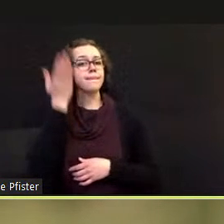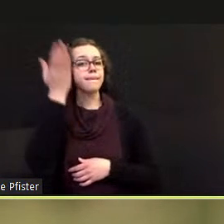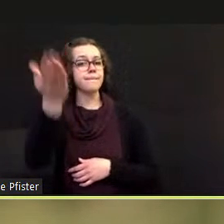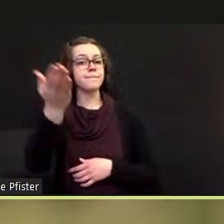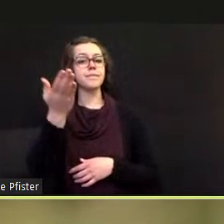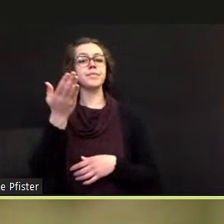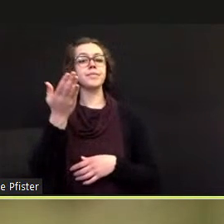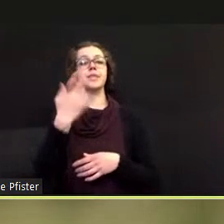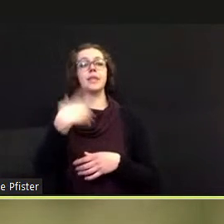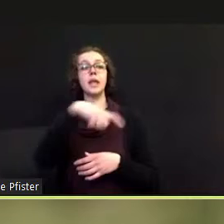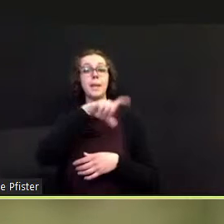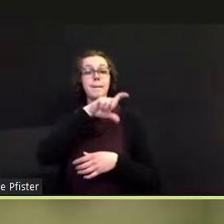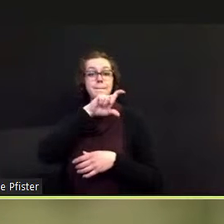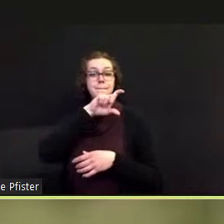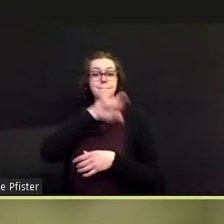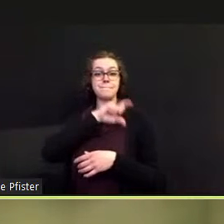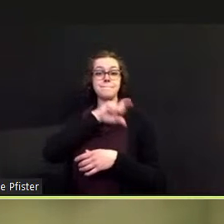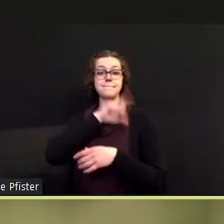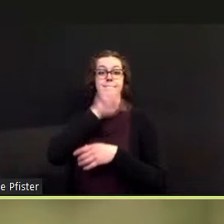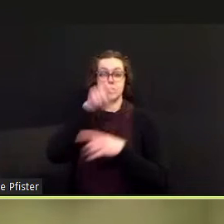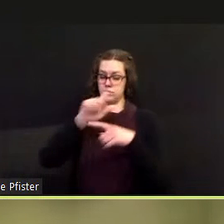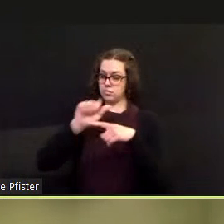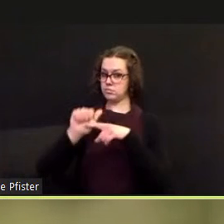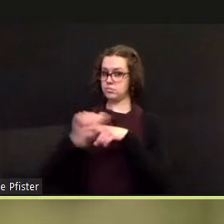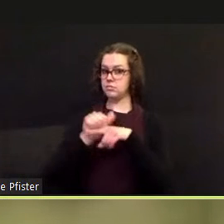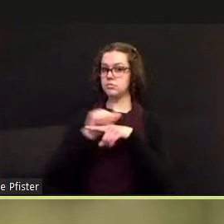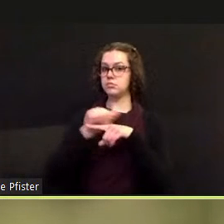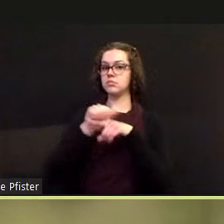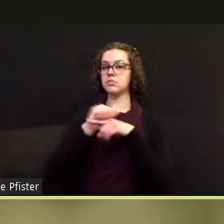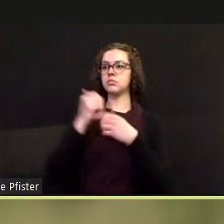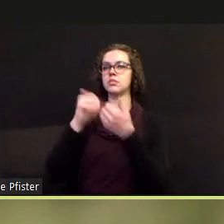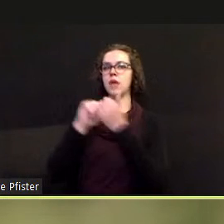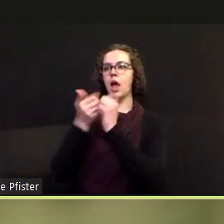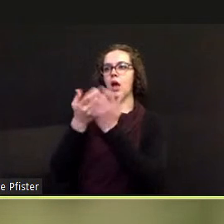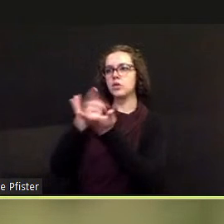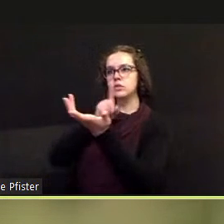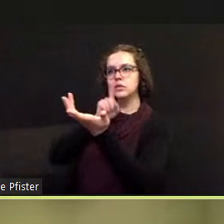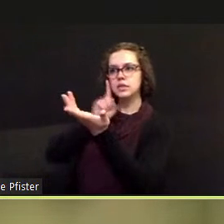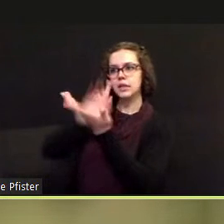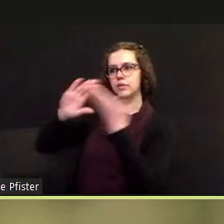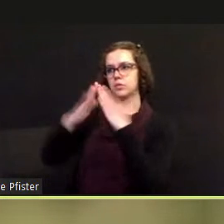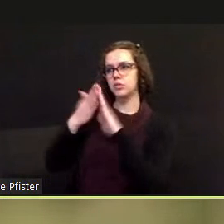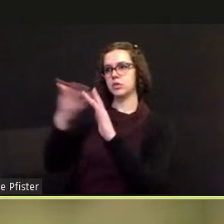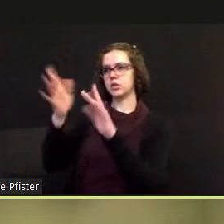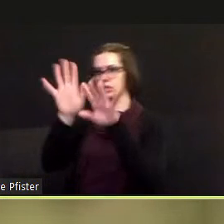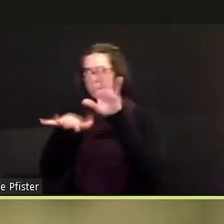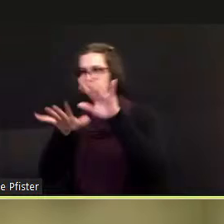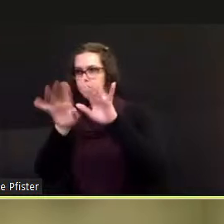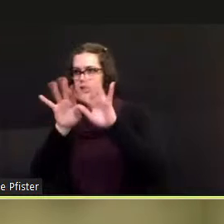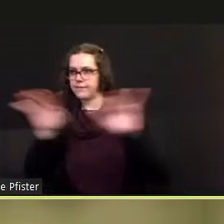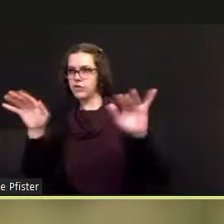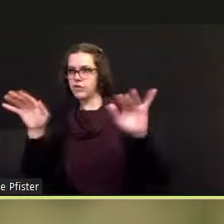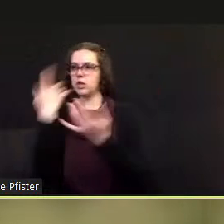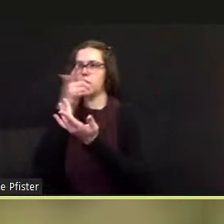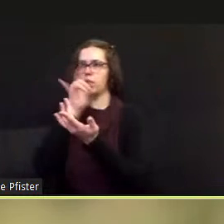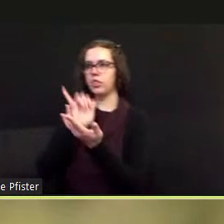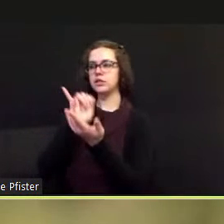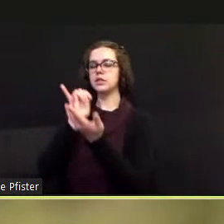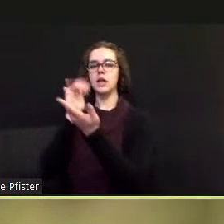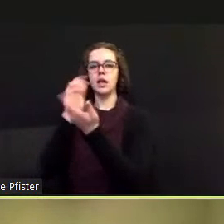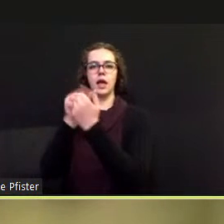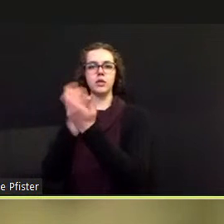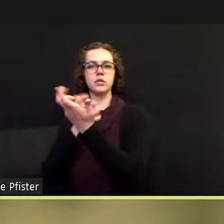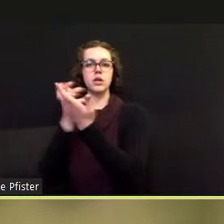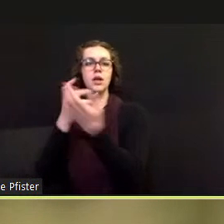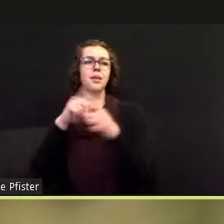training address signed languages and deaf communities and the diversity within that, but also that as scholars working with